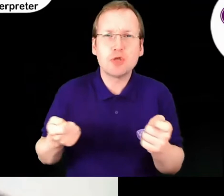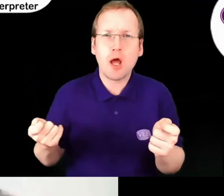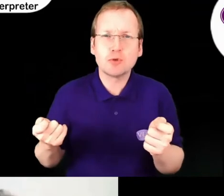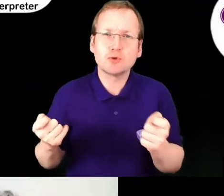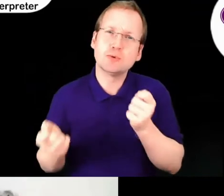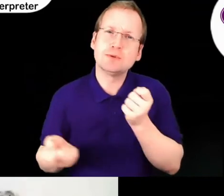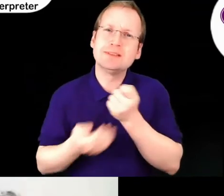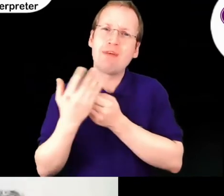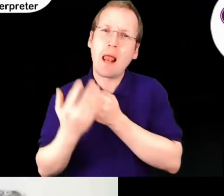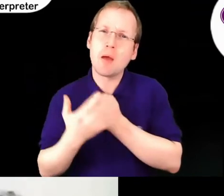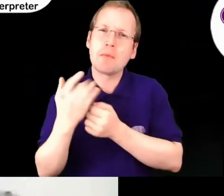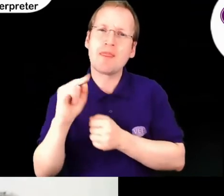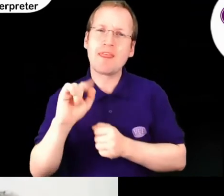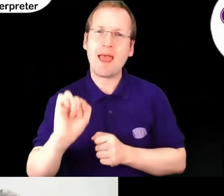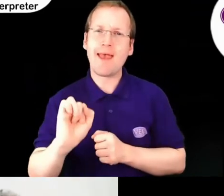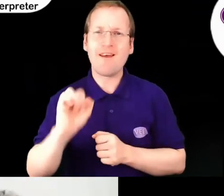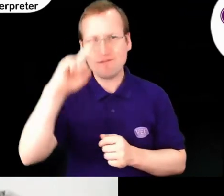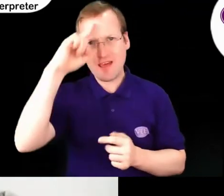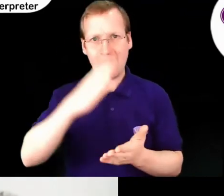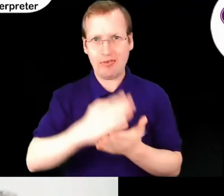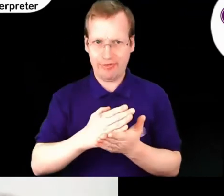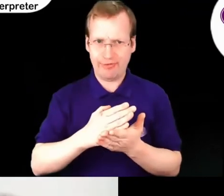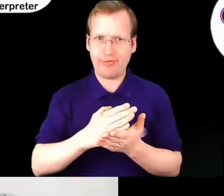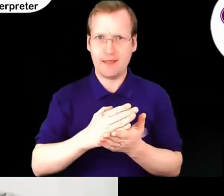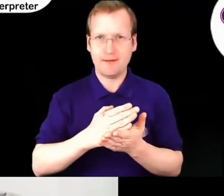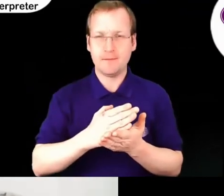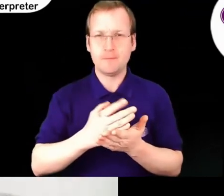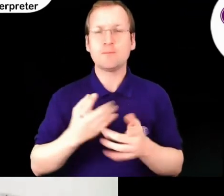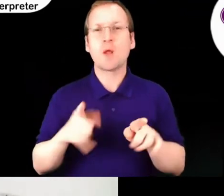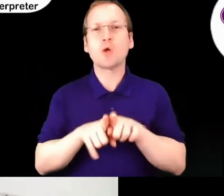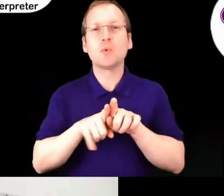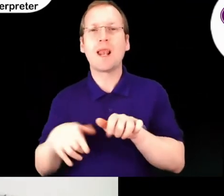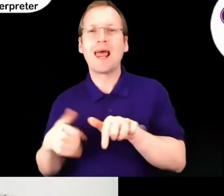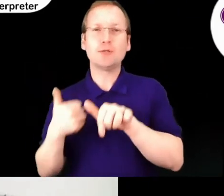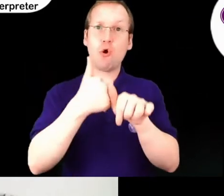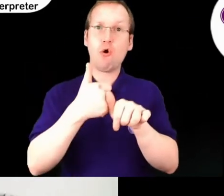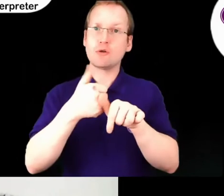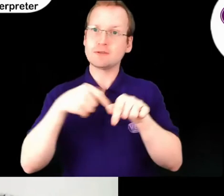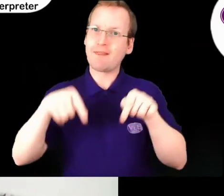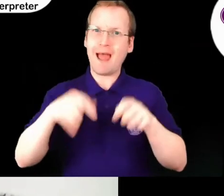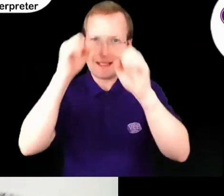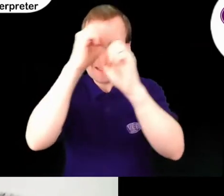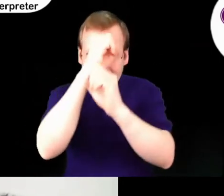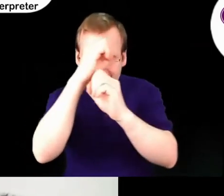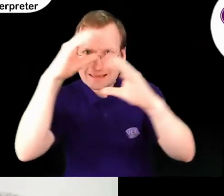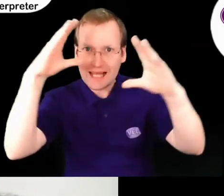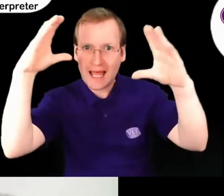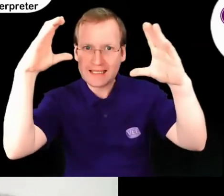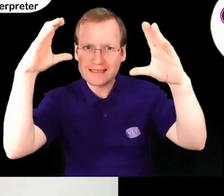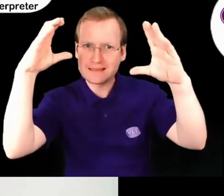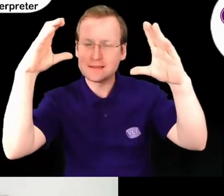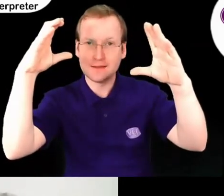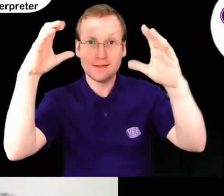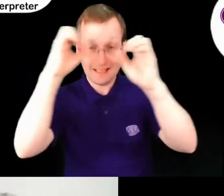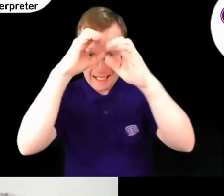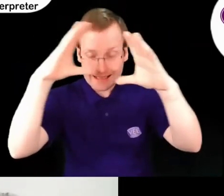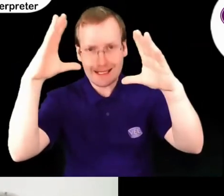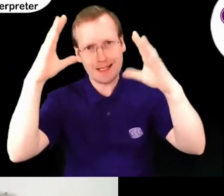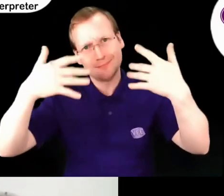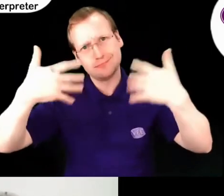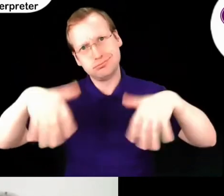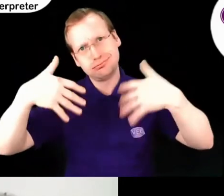my job is to enable that and then to endorse, you know, these insights which incredible